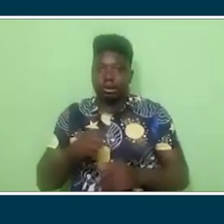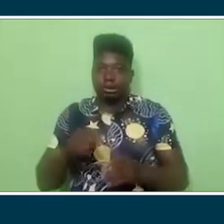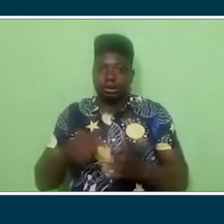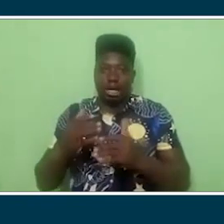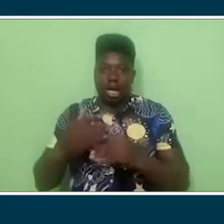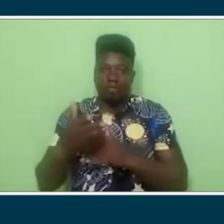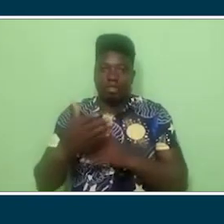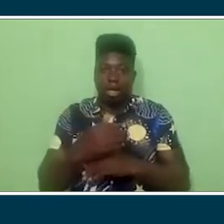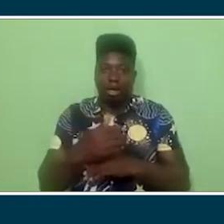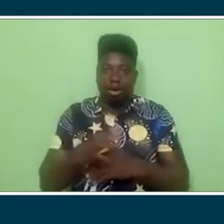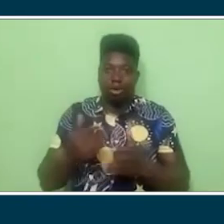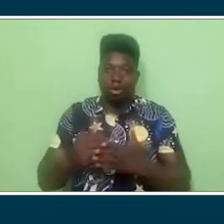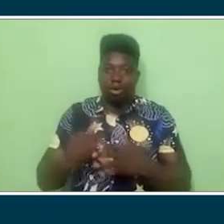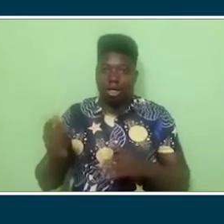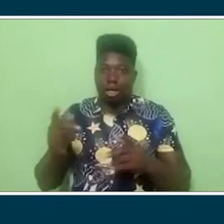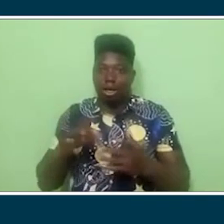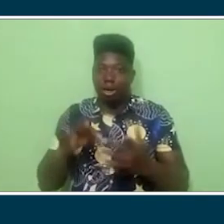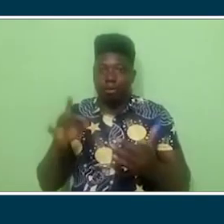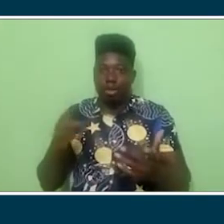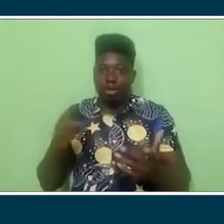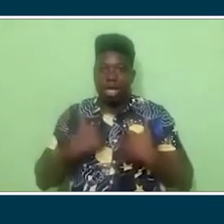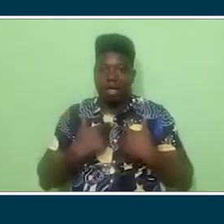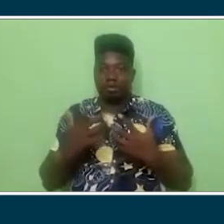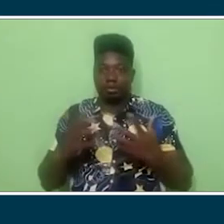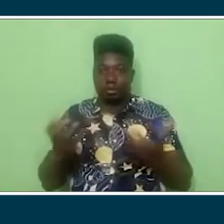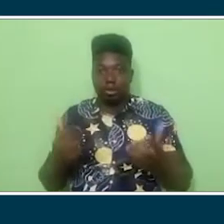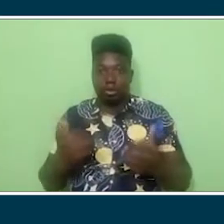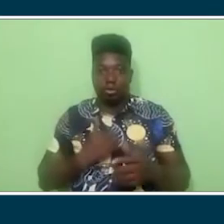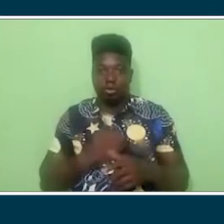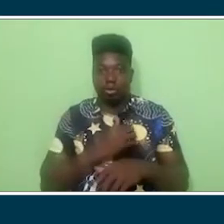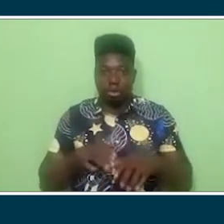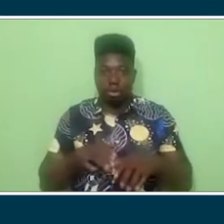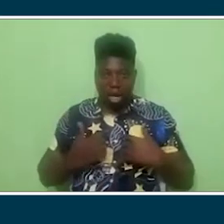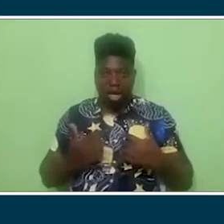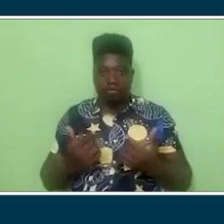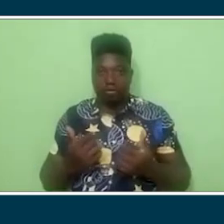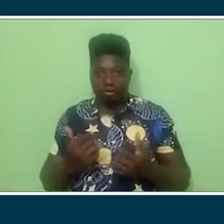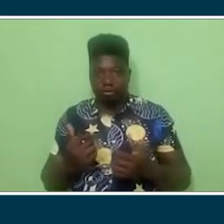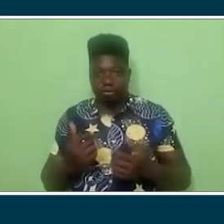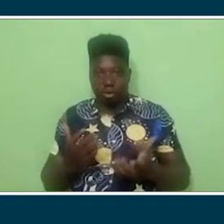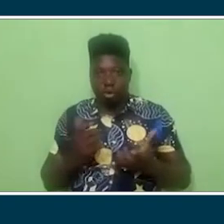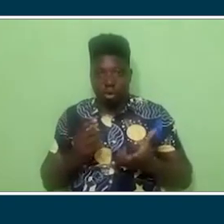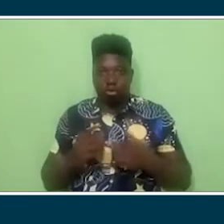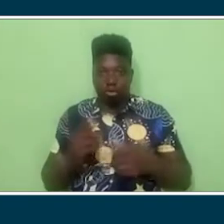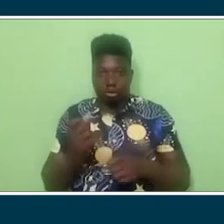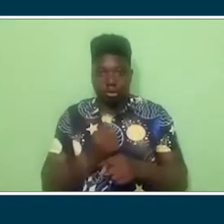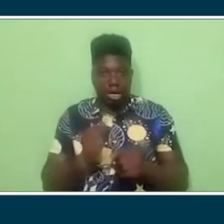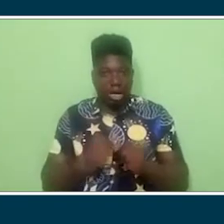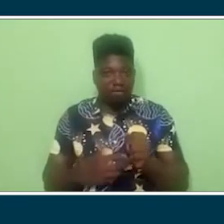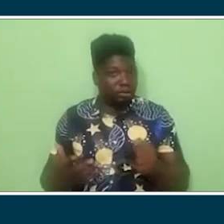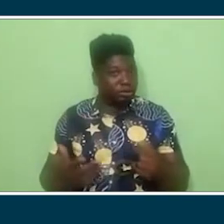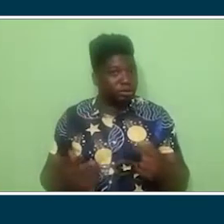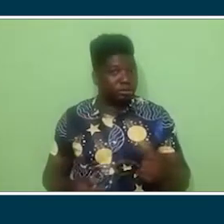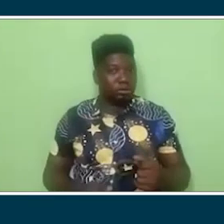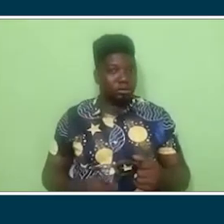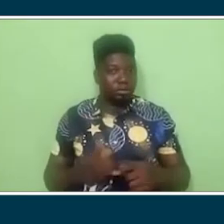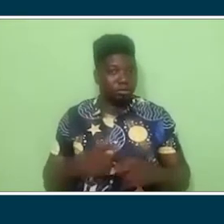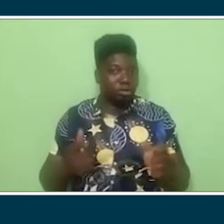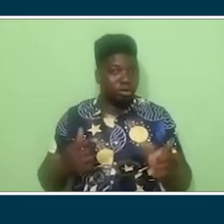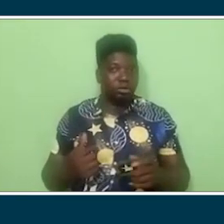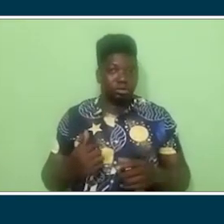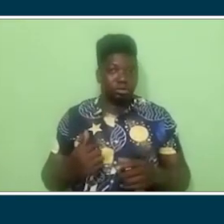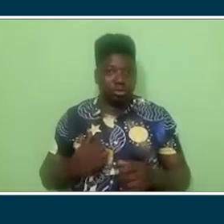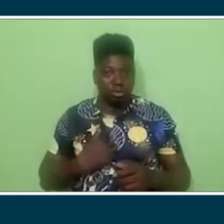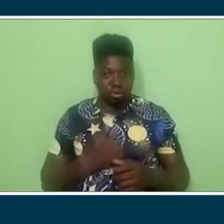explored. So we don't want to take anything off the table when it comes to our tools, but we don't want to go there